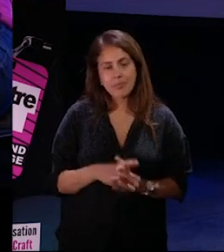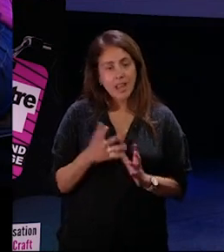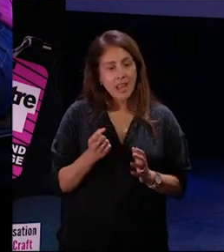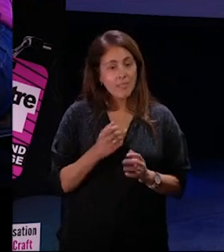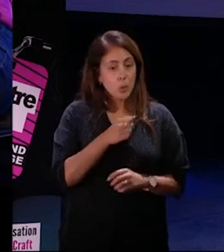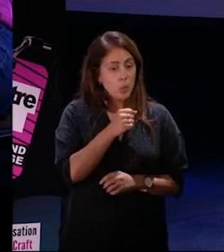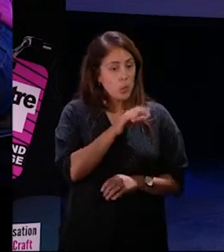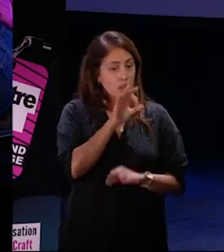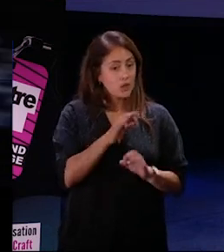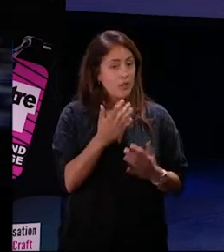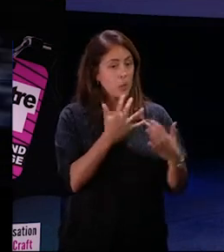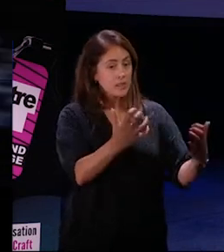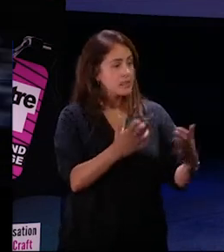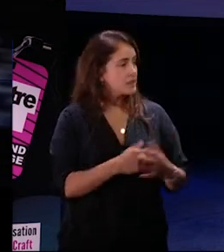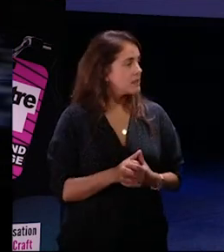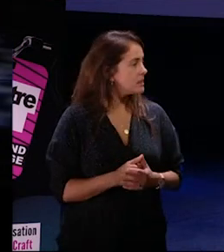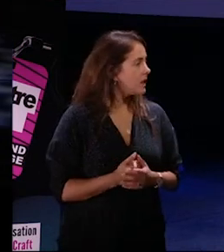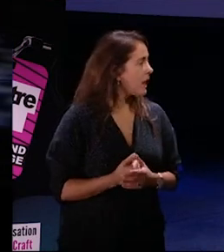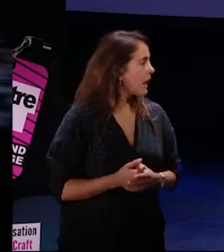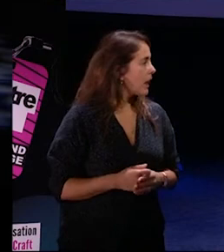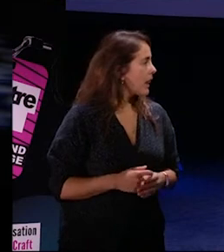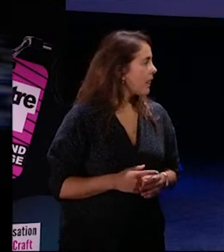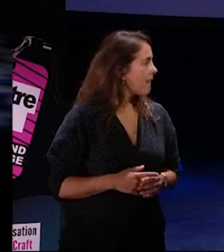have an audience question? Yeah.